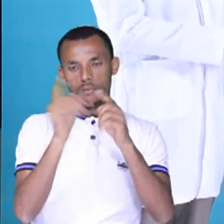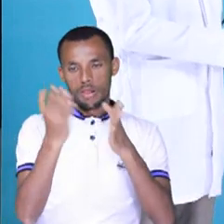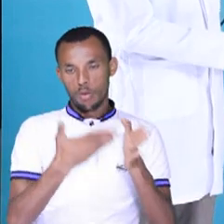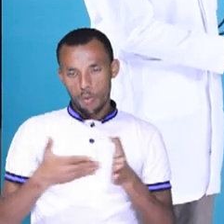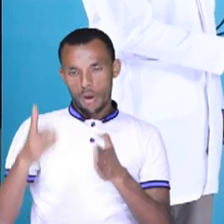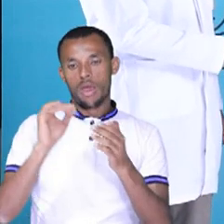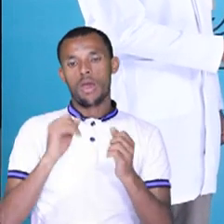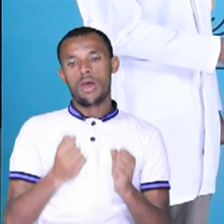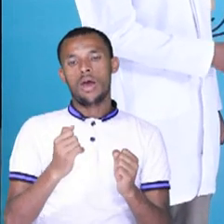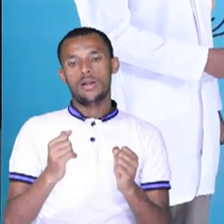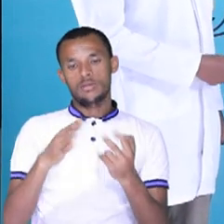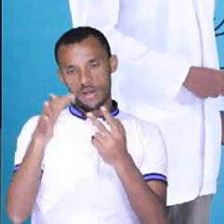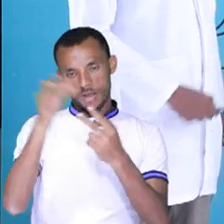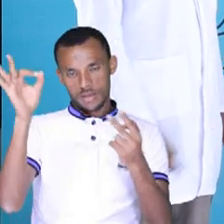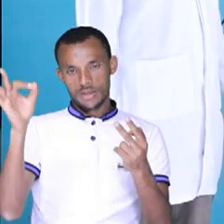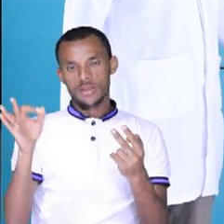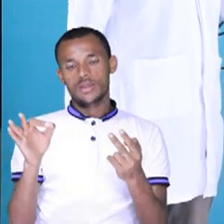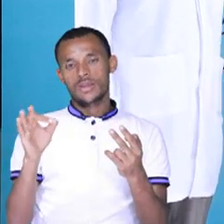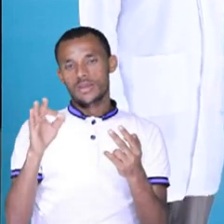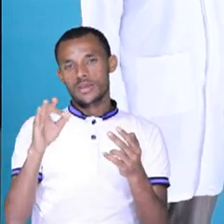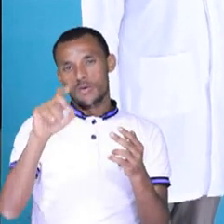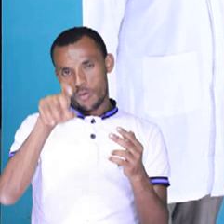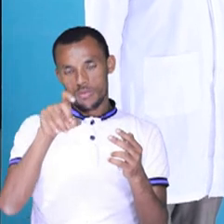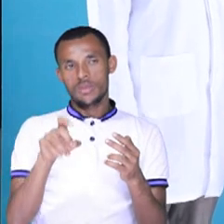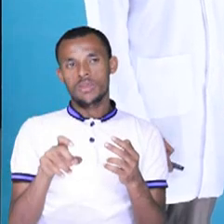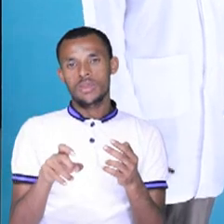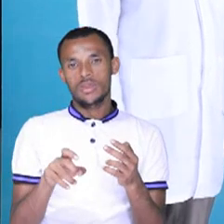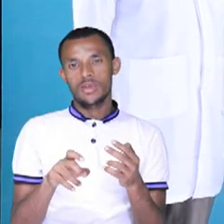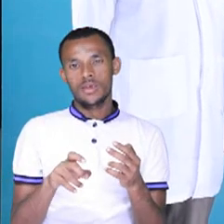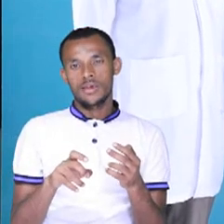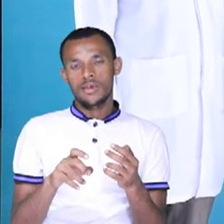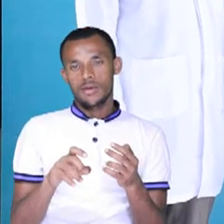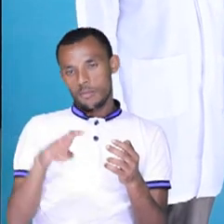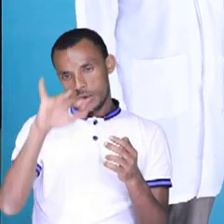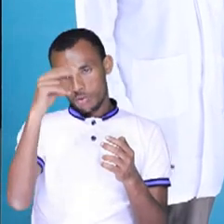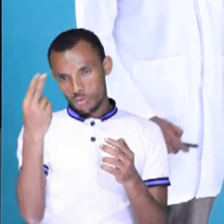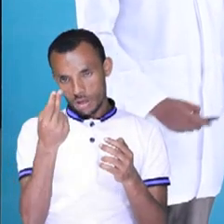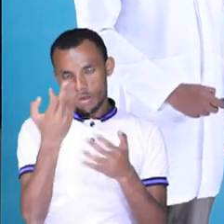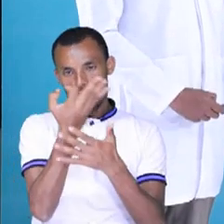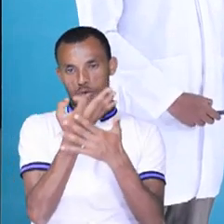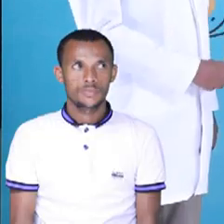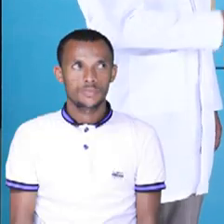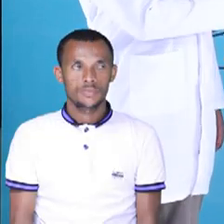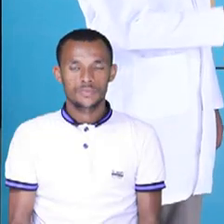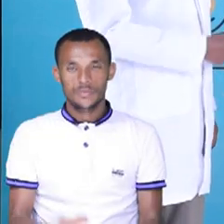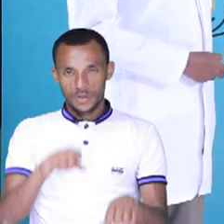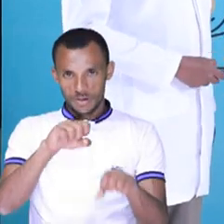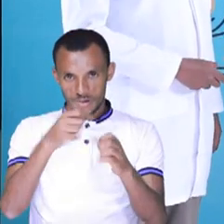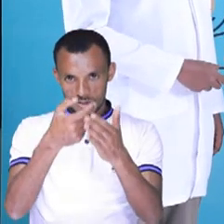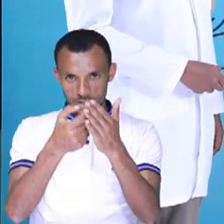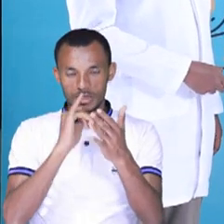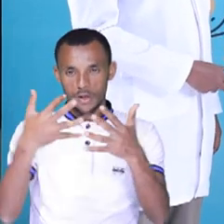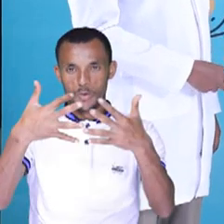select? You have to use that. We can form the committee by using the formula combination. So this was